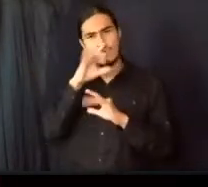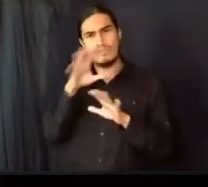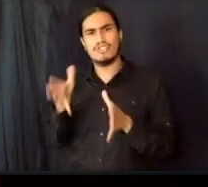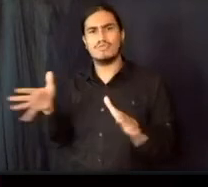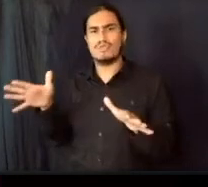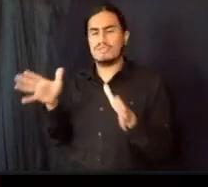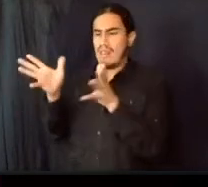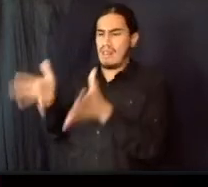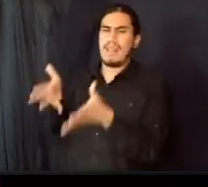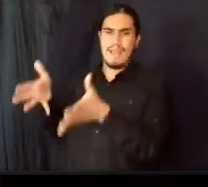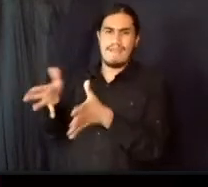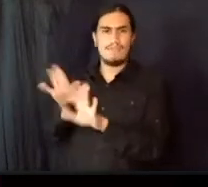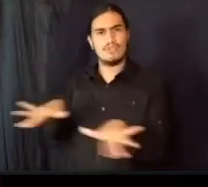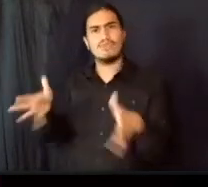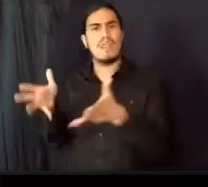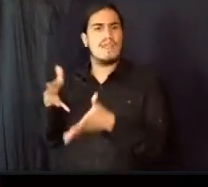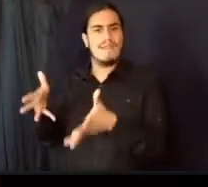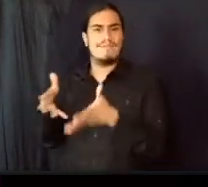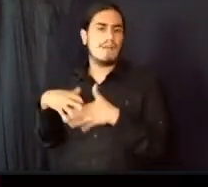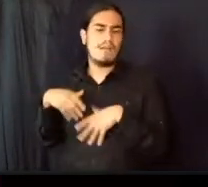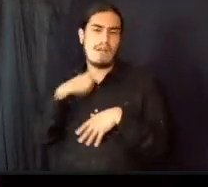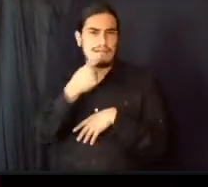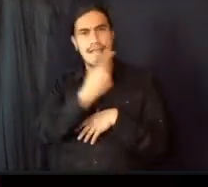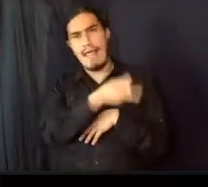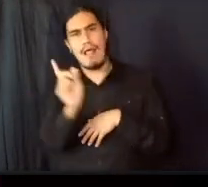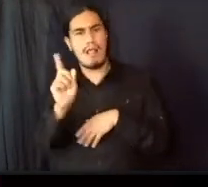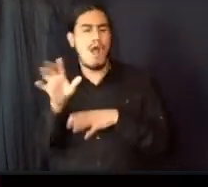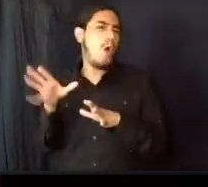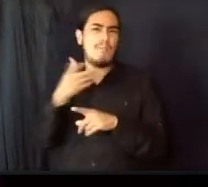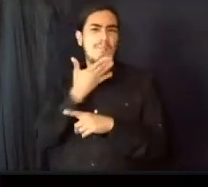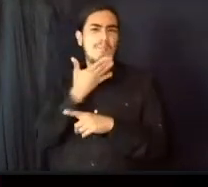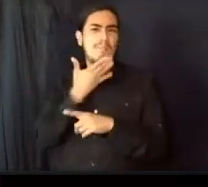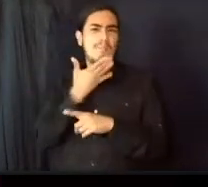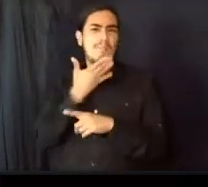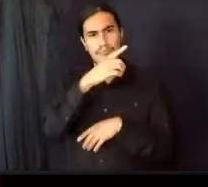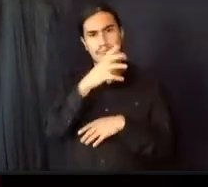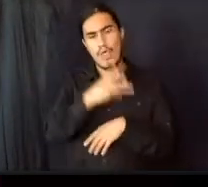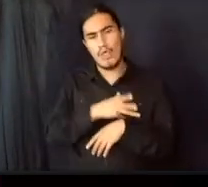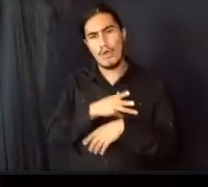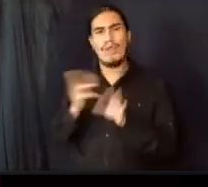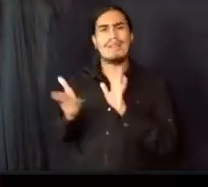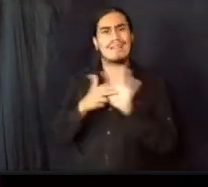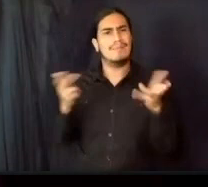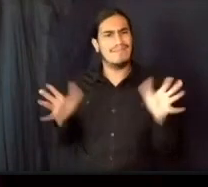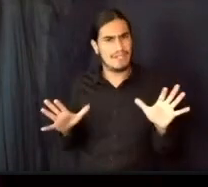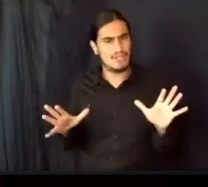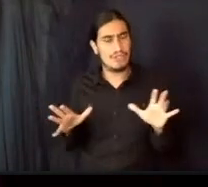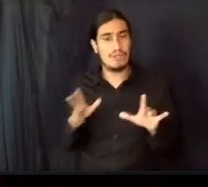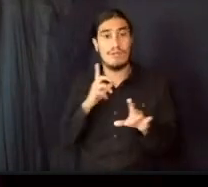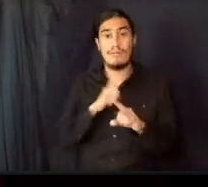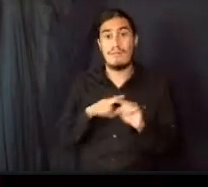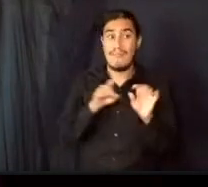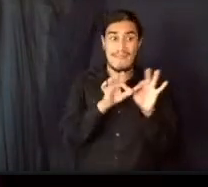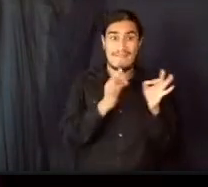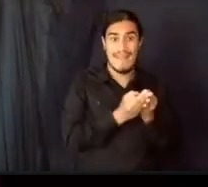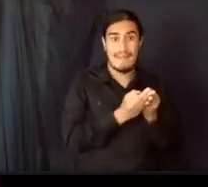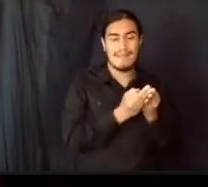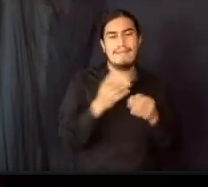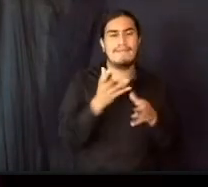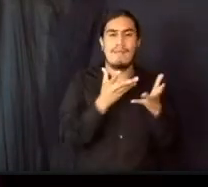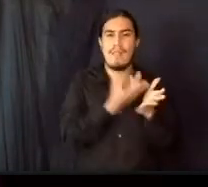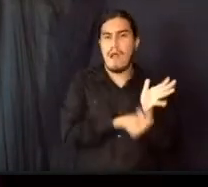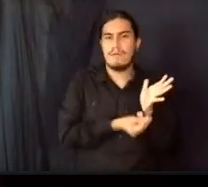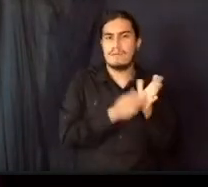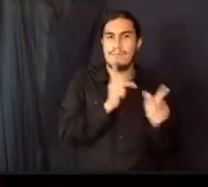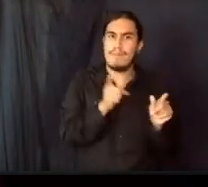anyone know. The mourning of their children by the families who lost their loved ones through the racist terrorist attack in